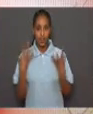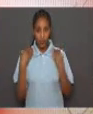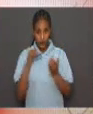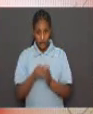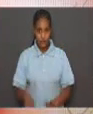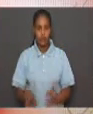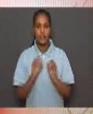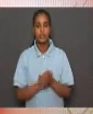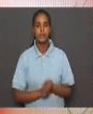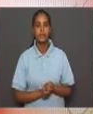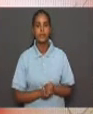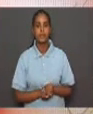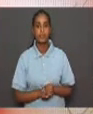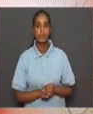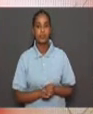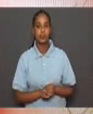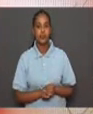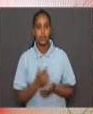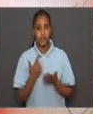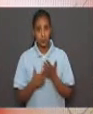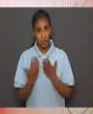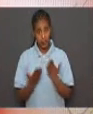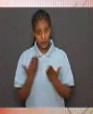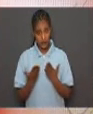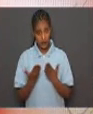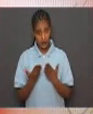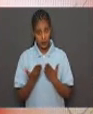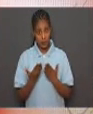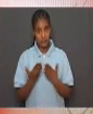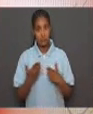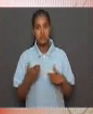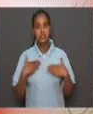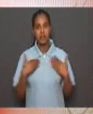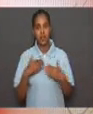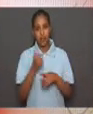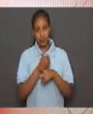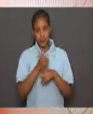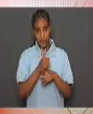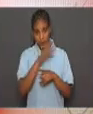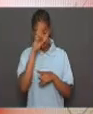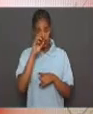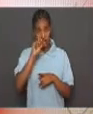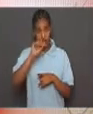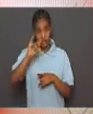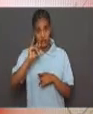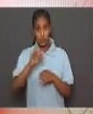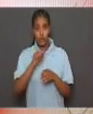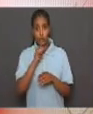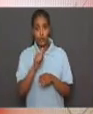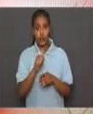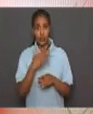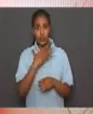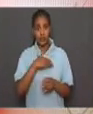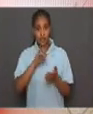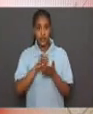Hello again, students. This might have been a tough activity because silicon is not an